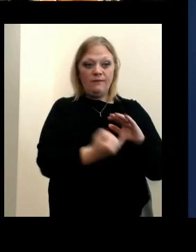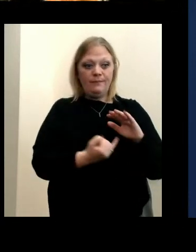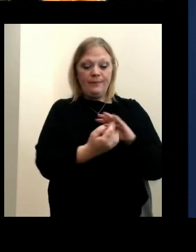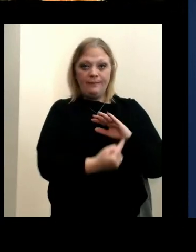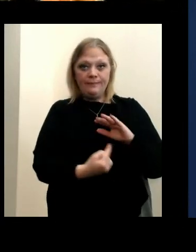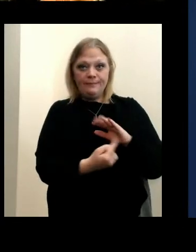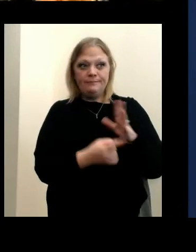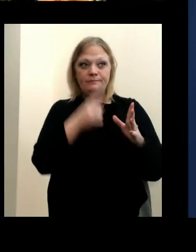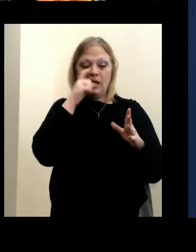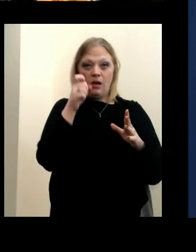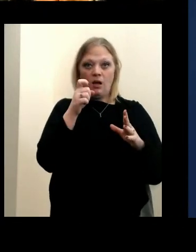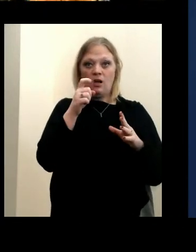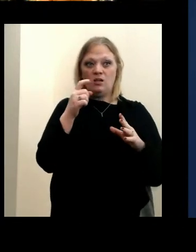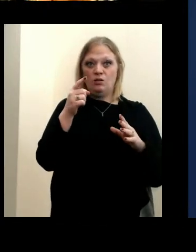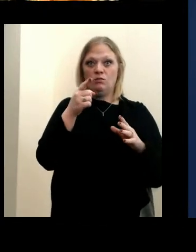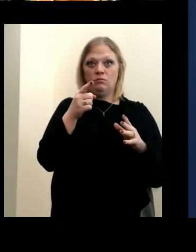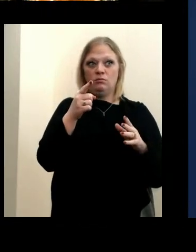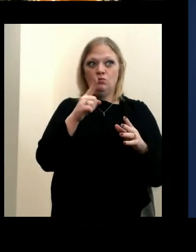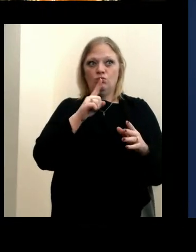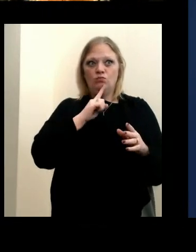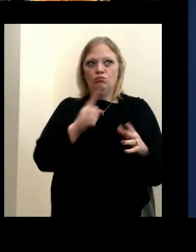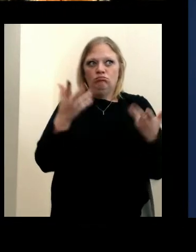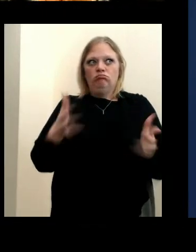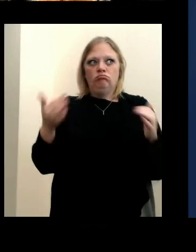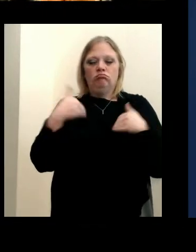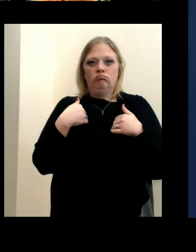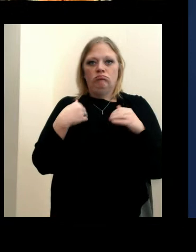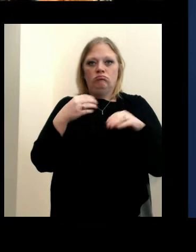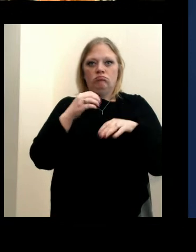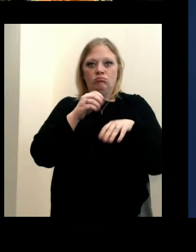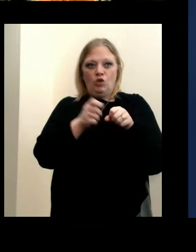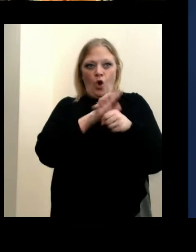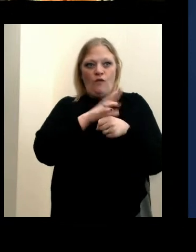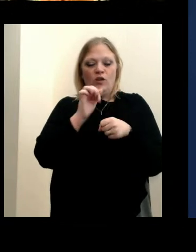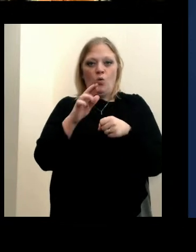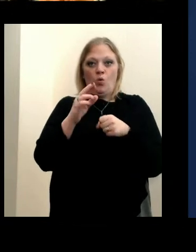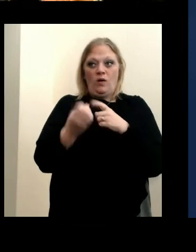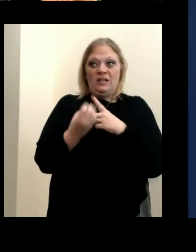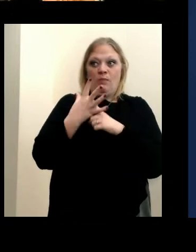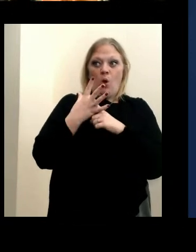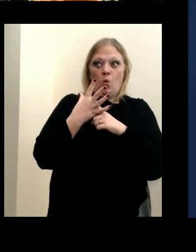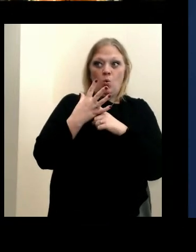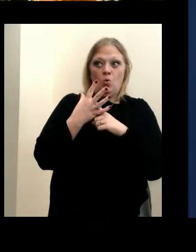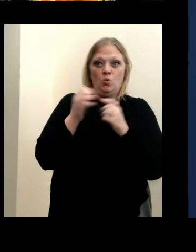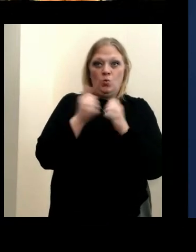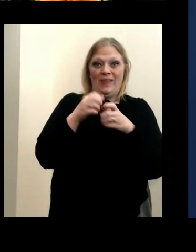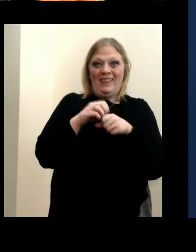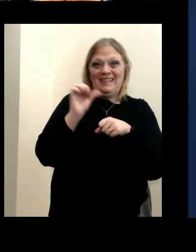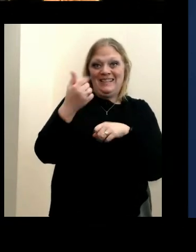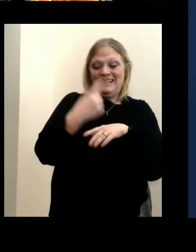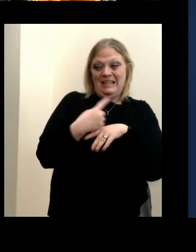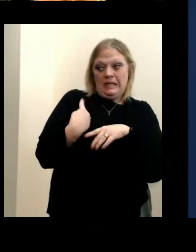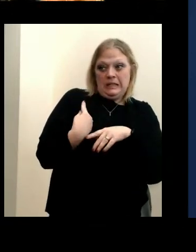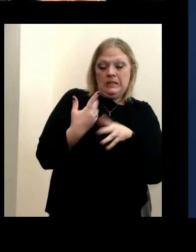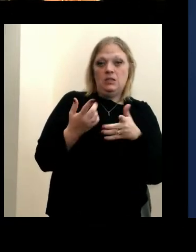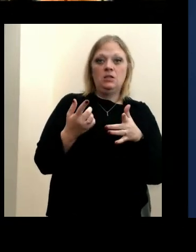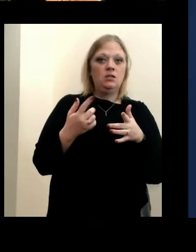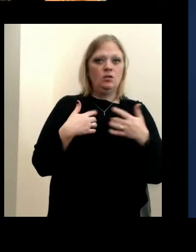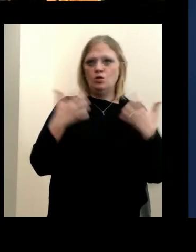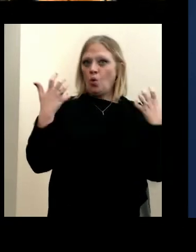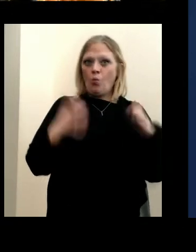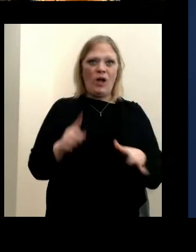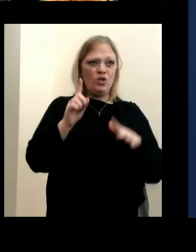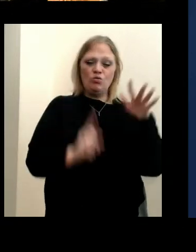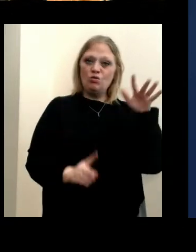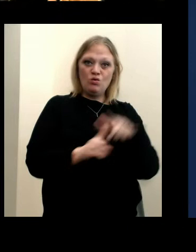you are infected with COVID-19 or you have been exposed with COVID-19 in the past 10 days, we do not want you coming to any